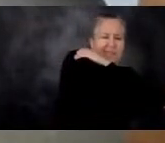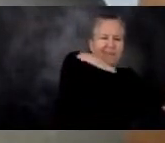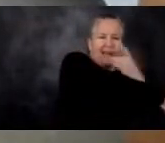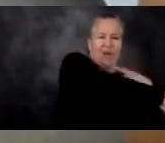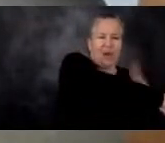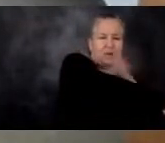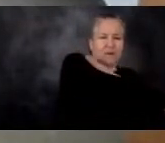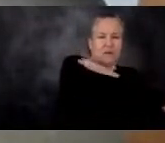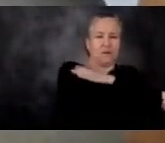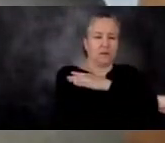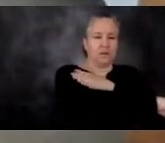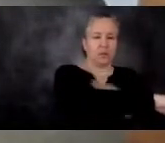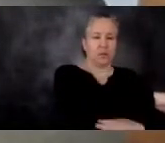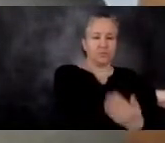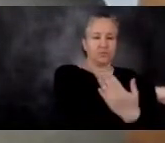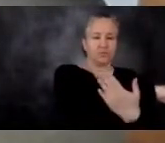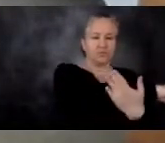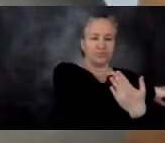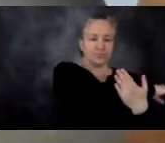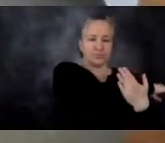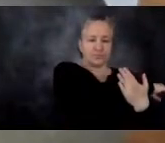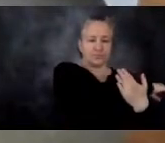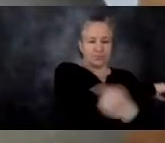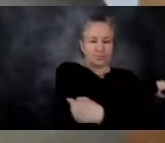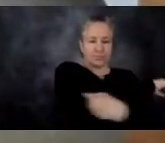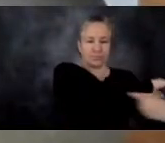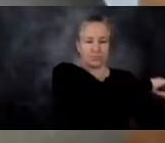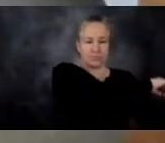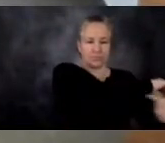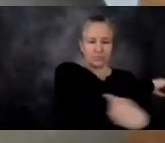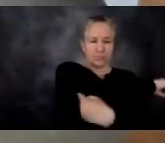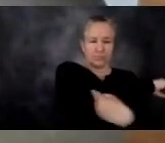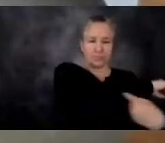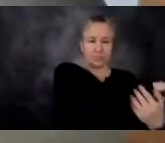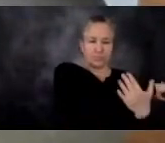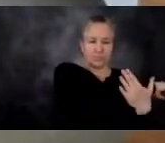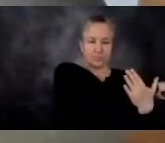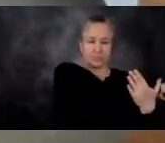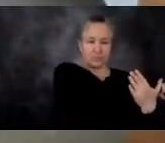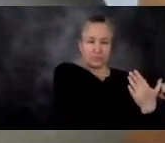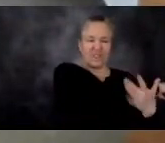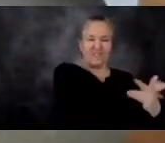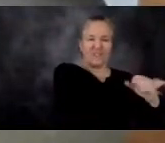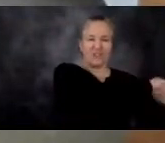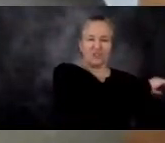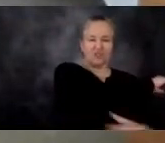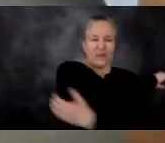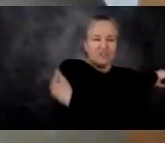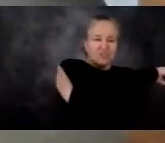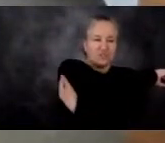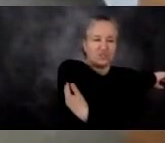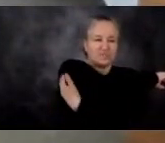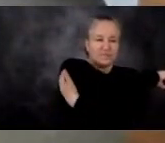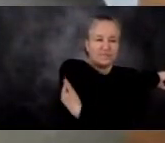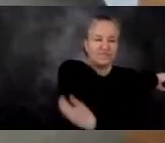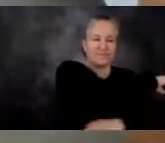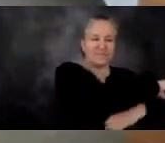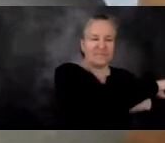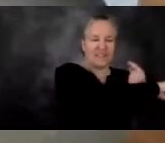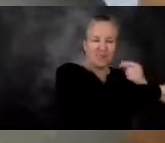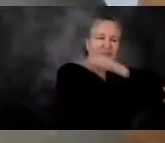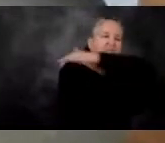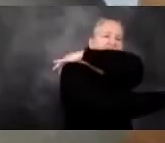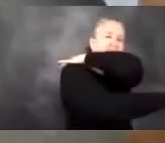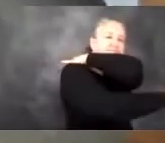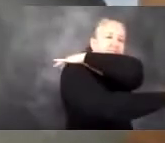like holding it down low, bringing it across my chest, and just stretching out. You should feel across the upper back of the arm, a little bit in the